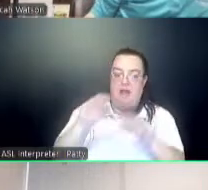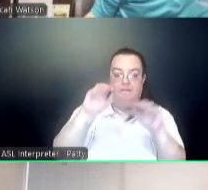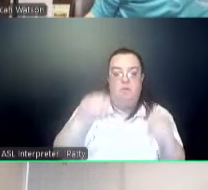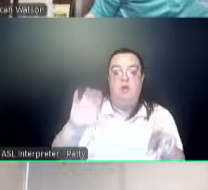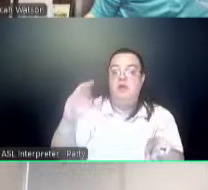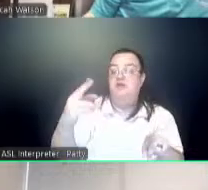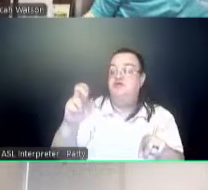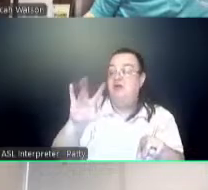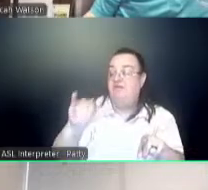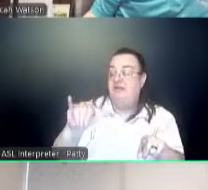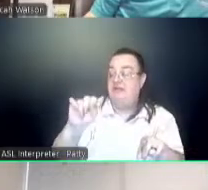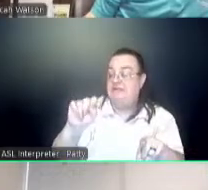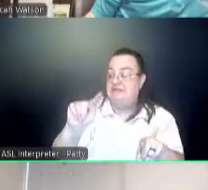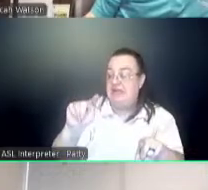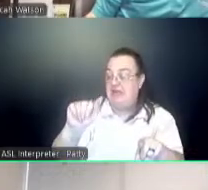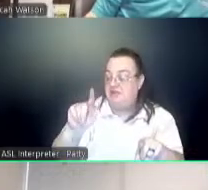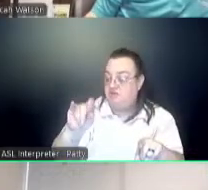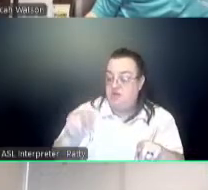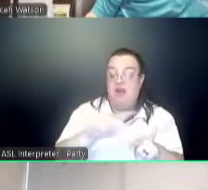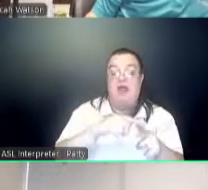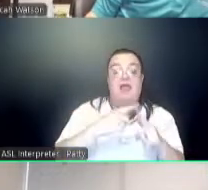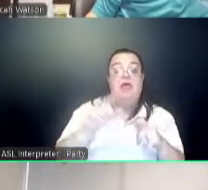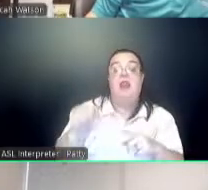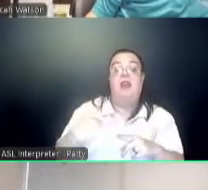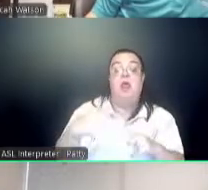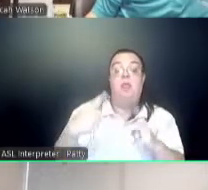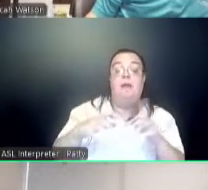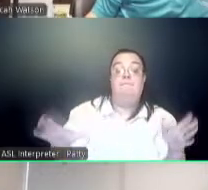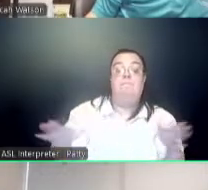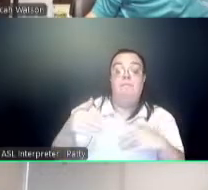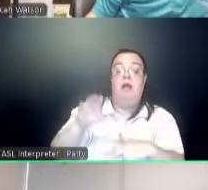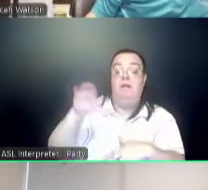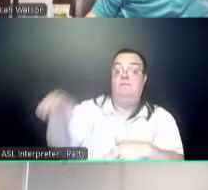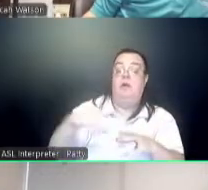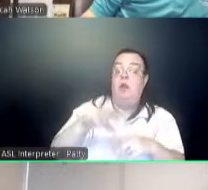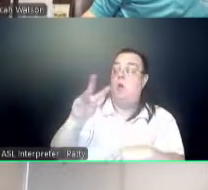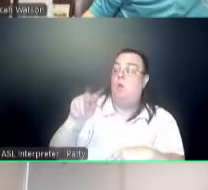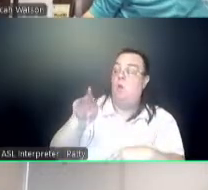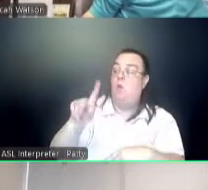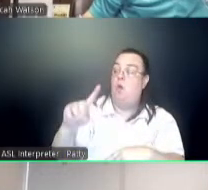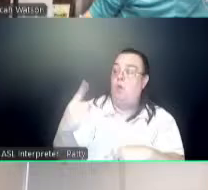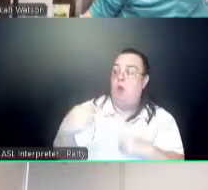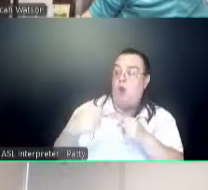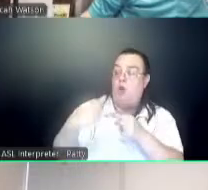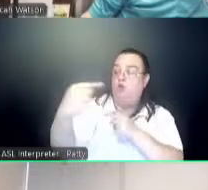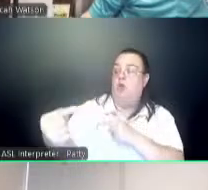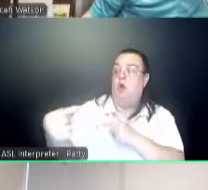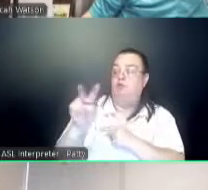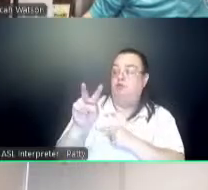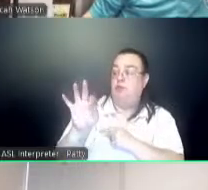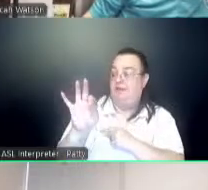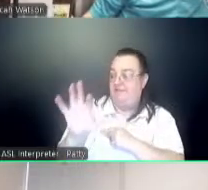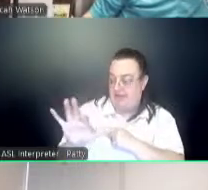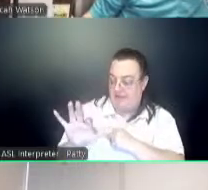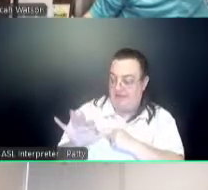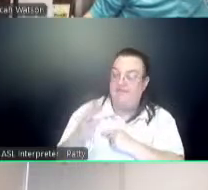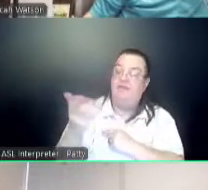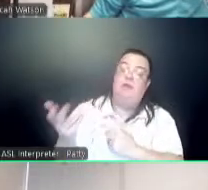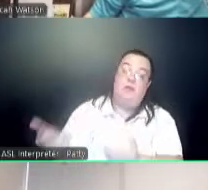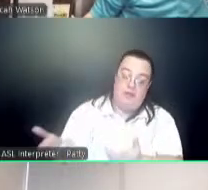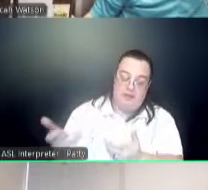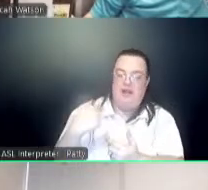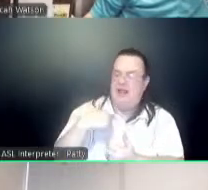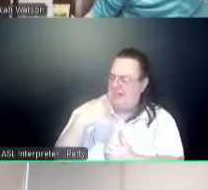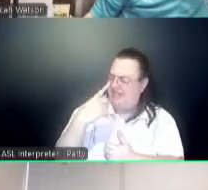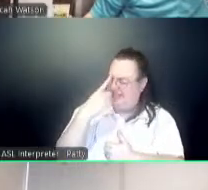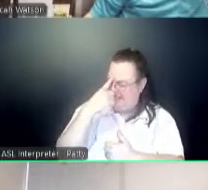Station, and getting a box and putting it at in Ward 1 across 295. Well, I think